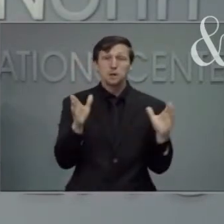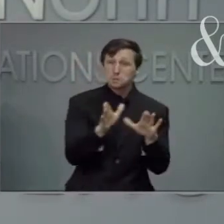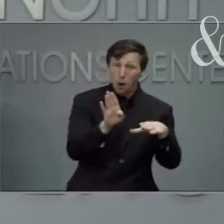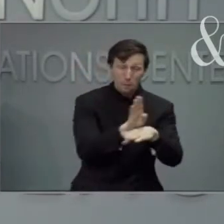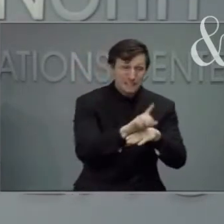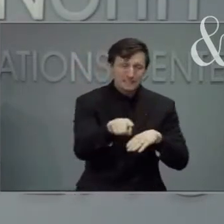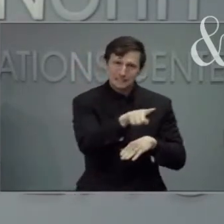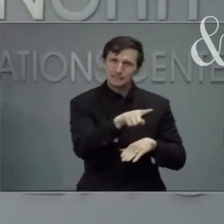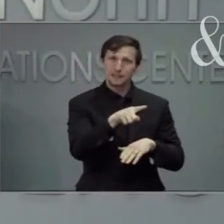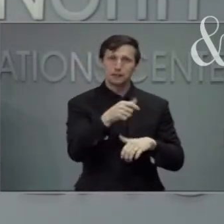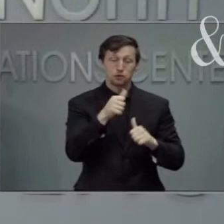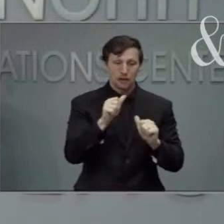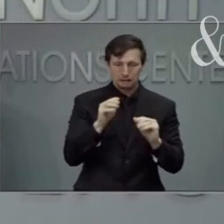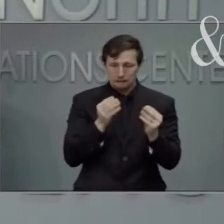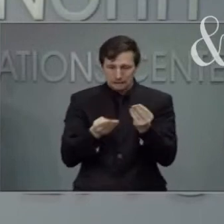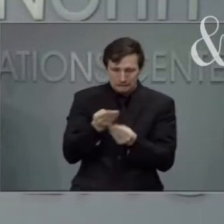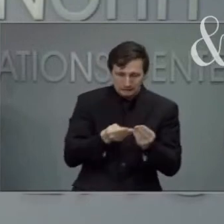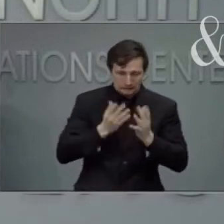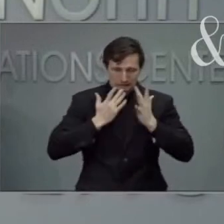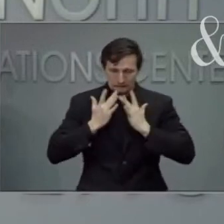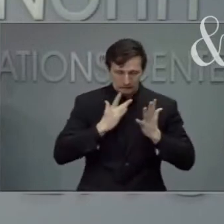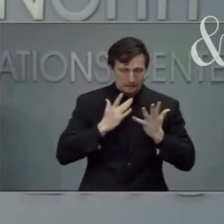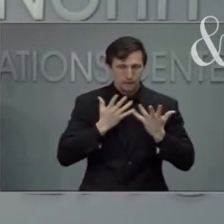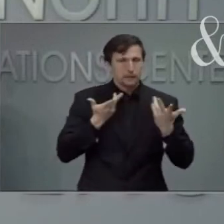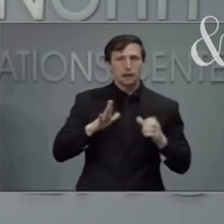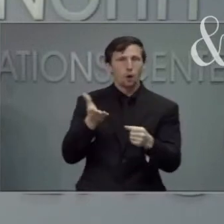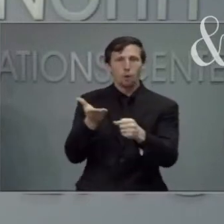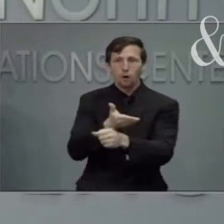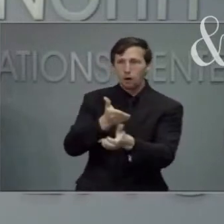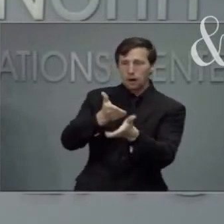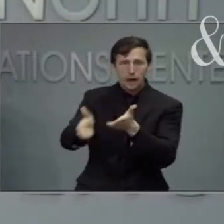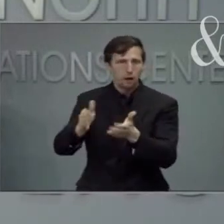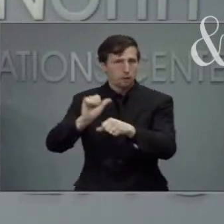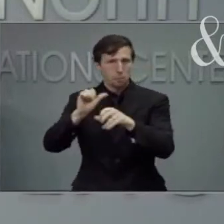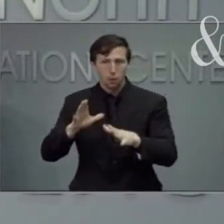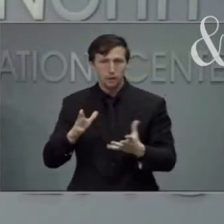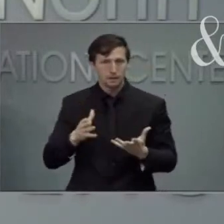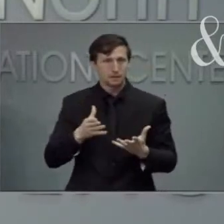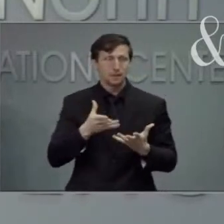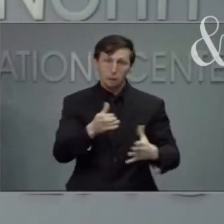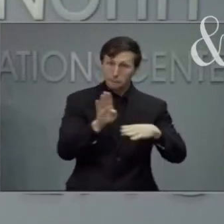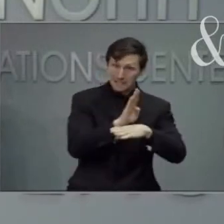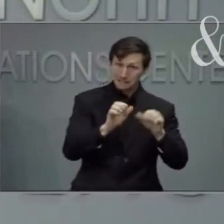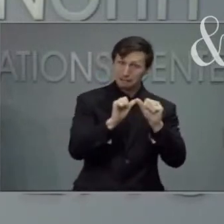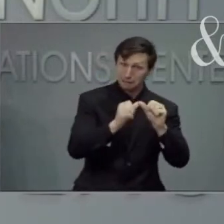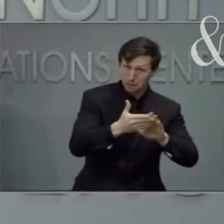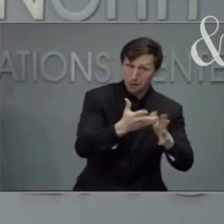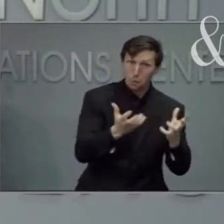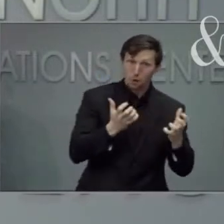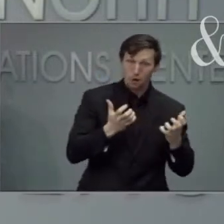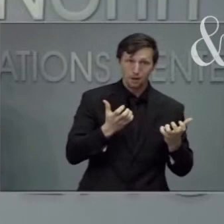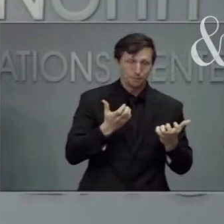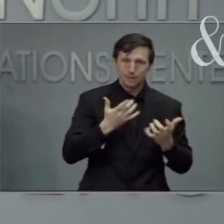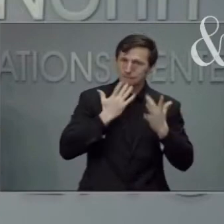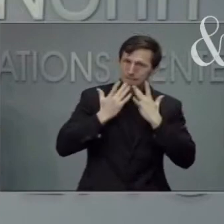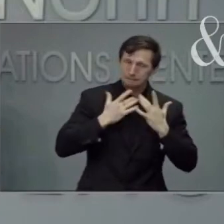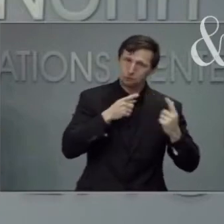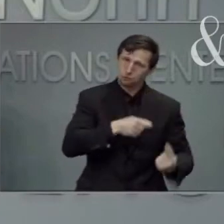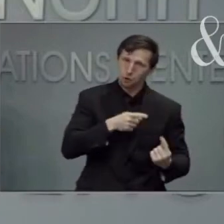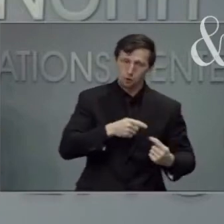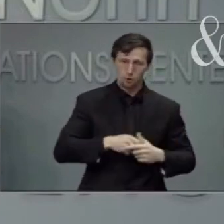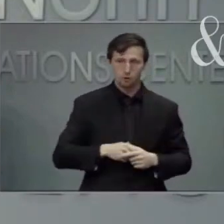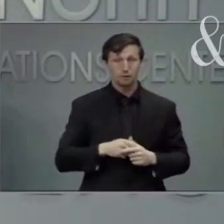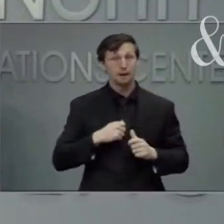the edge to keep their employees hired and their life's work alive. I've Zoomed with friends who've lost family members